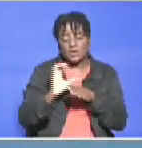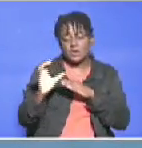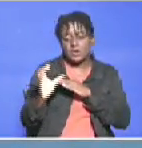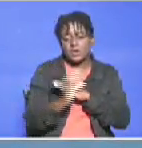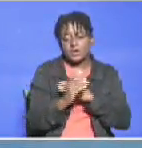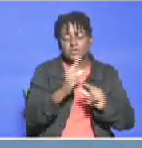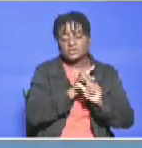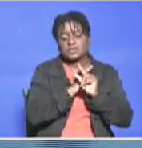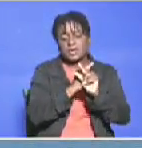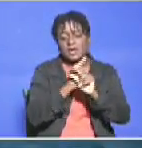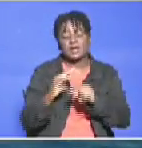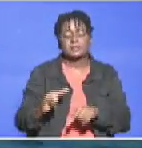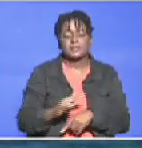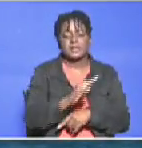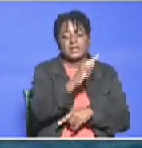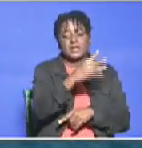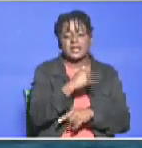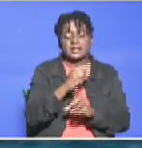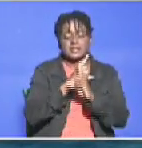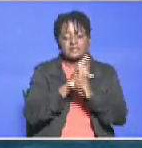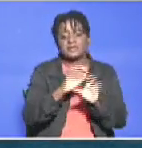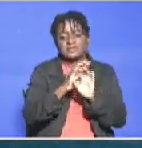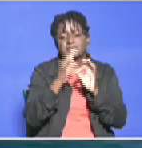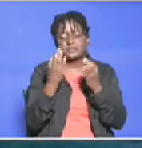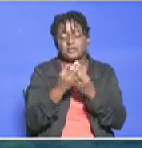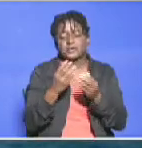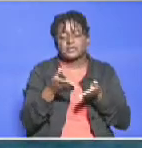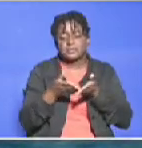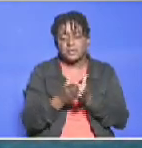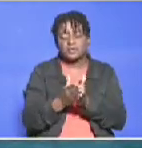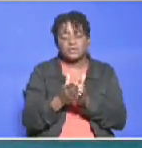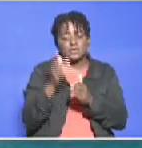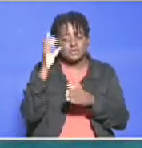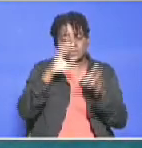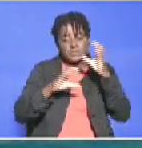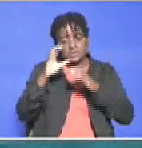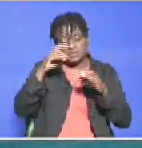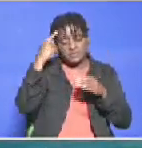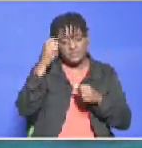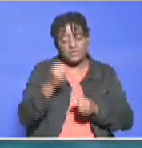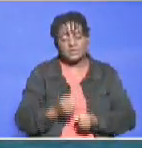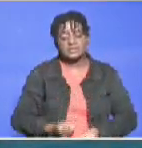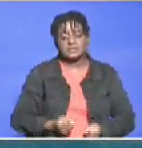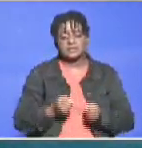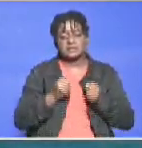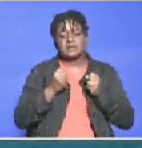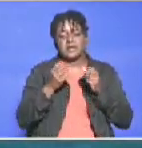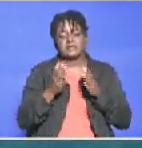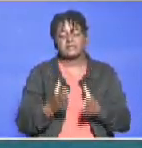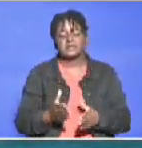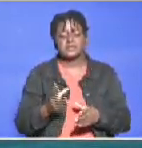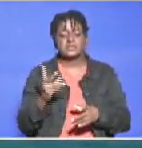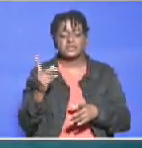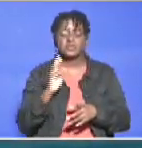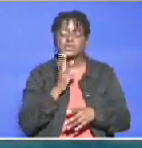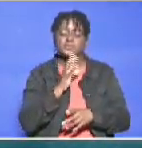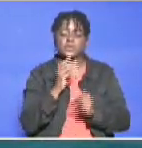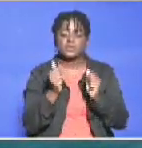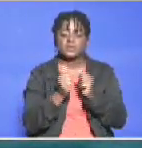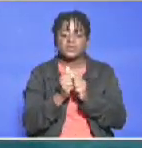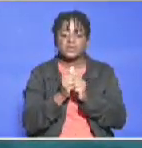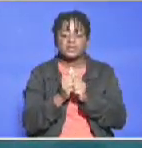Defense Forces boat actively looking for survivors. We caught up with Commander Sean Pinder of the Defense Forces Air Wing